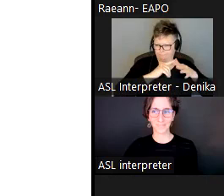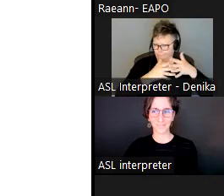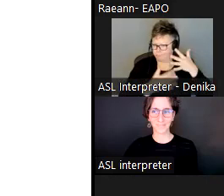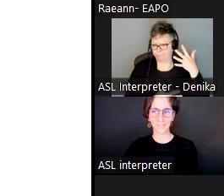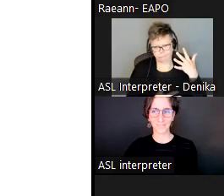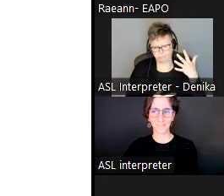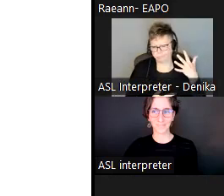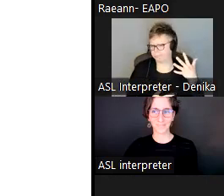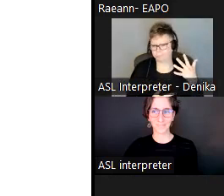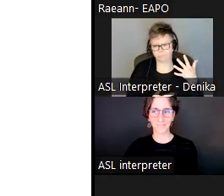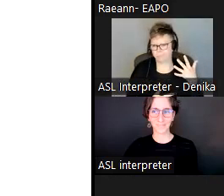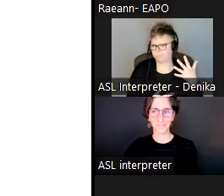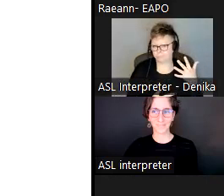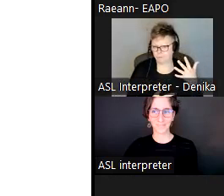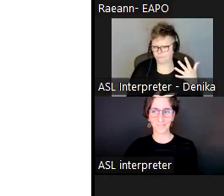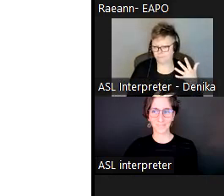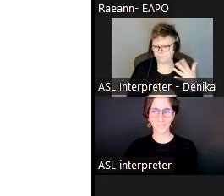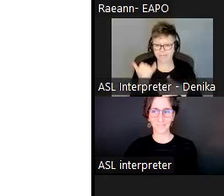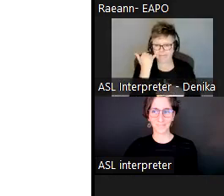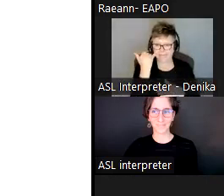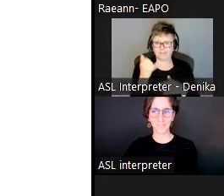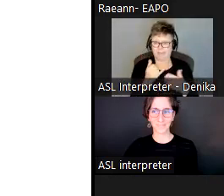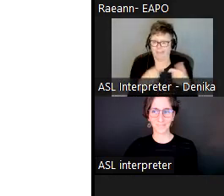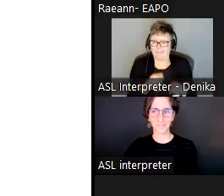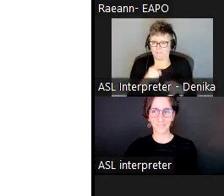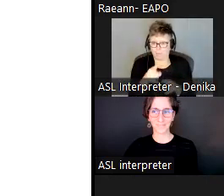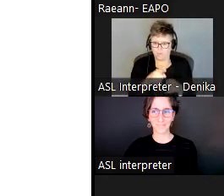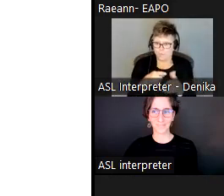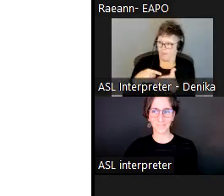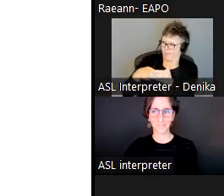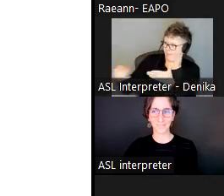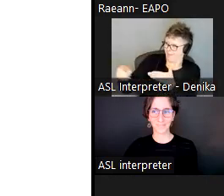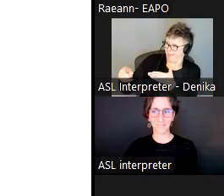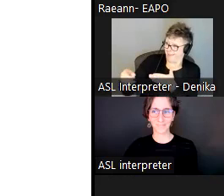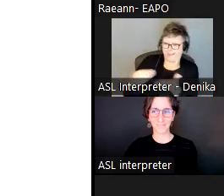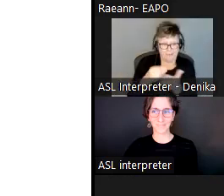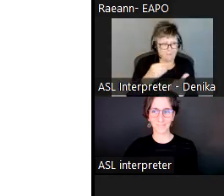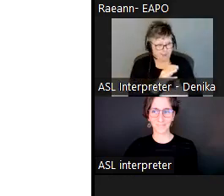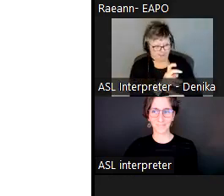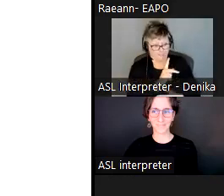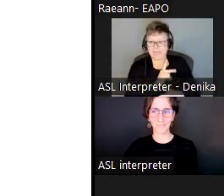for various reasons. But even if you pay that amount, you never get your money back.